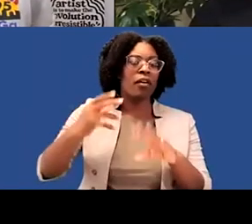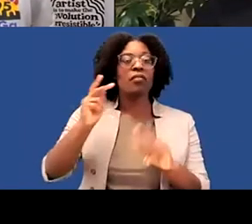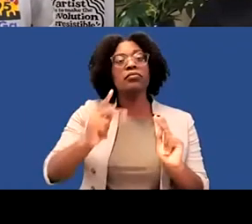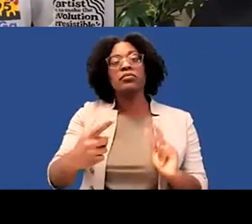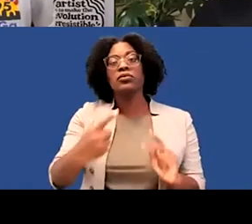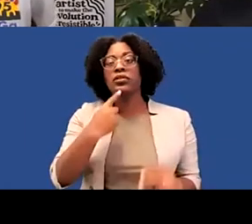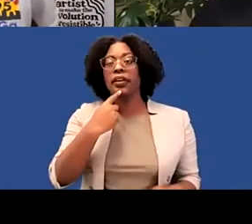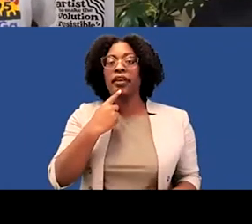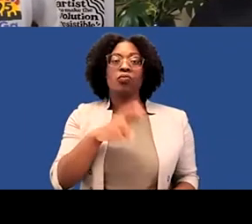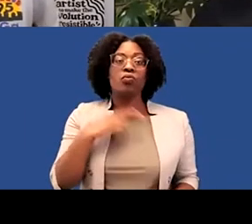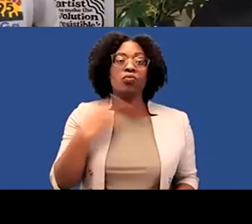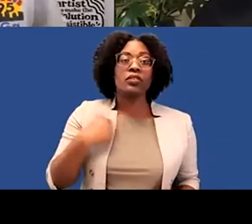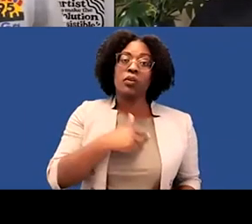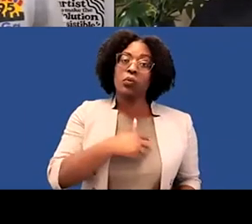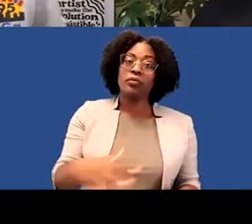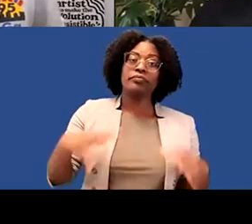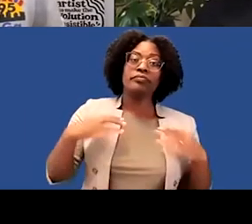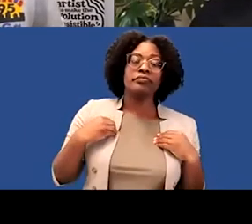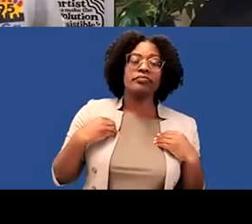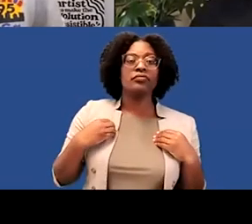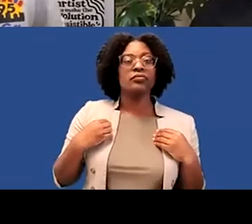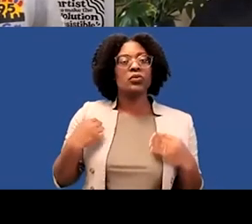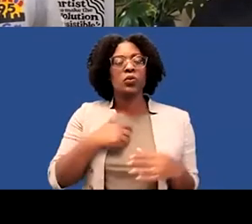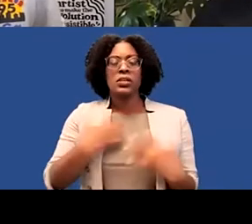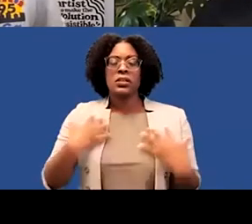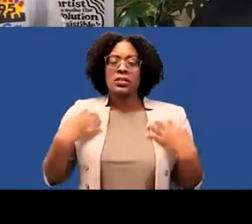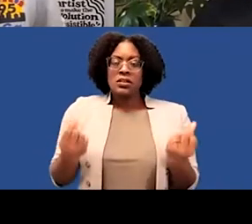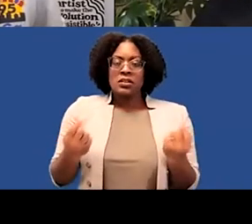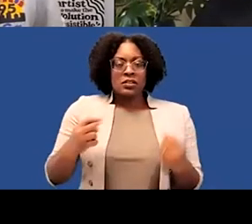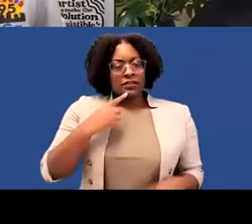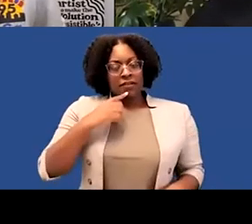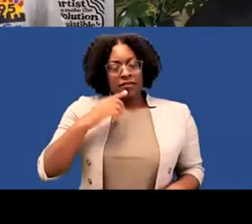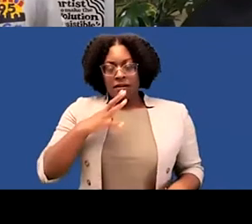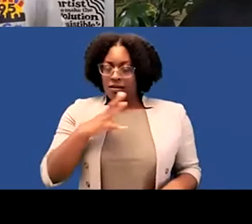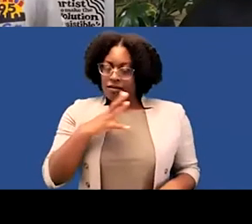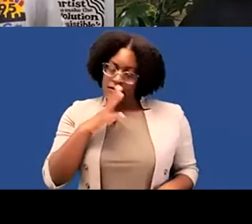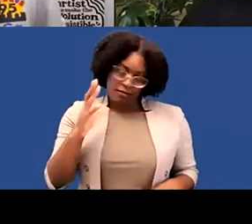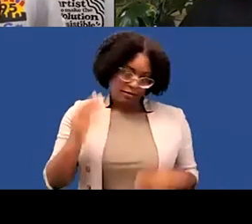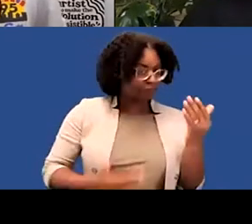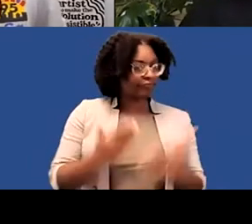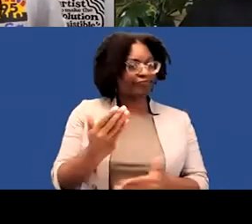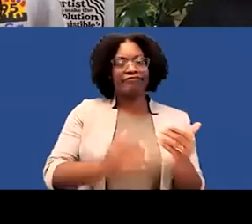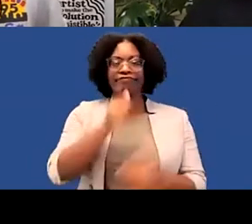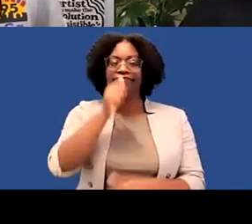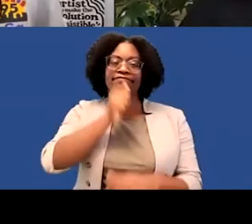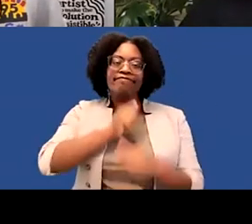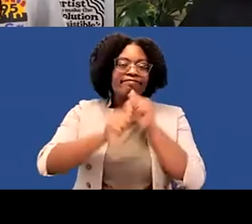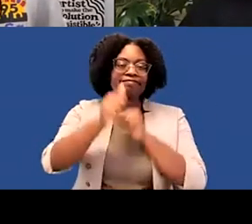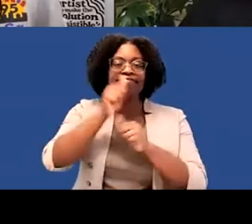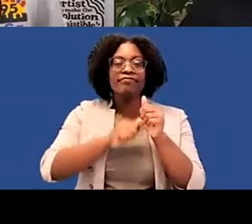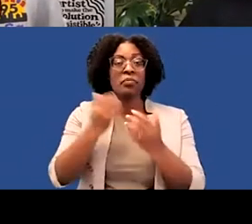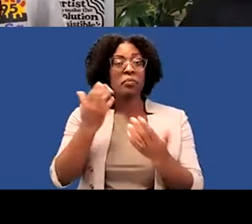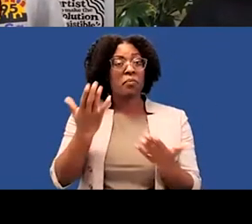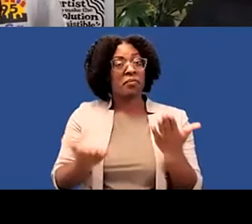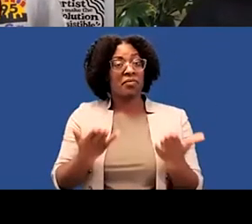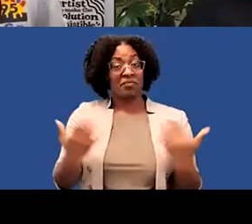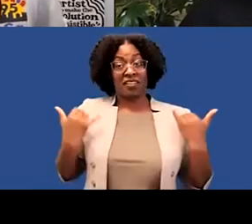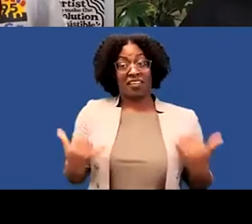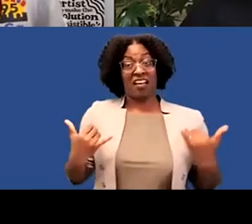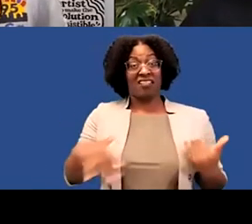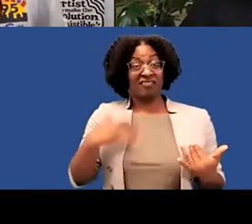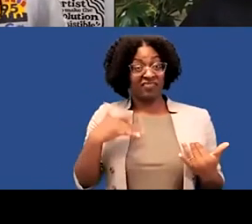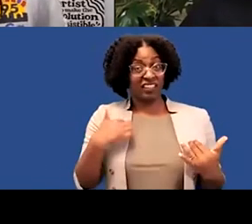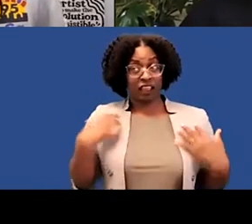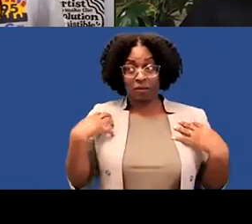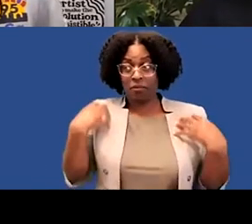and the courage, you know, the courage we walk in every day, even though at this point in our lives, it may not feel that courageous, you know, for some people out